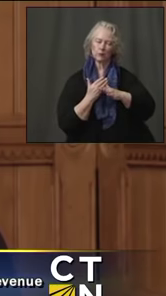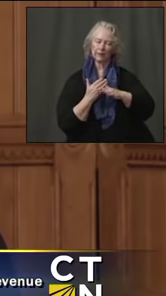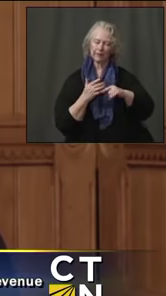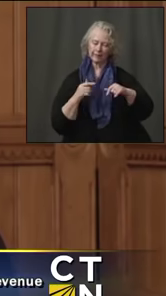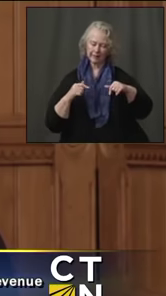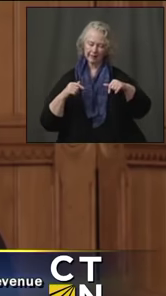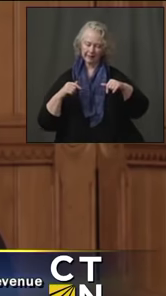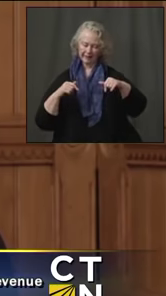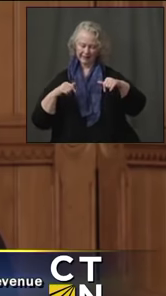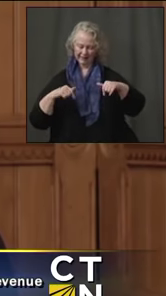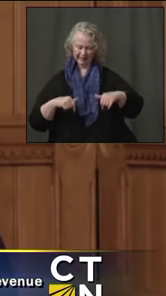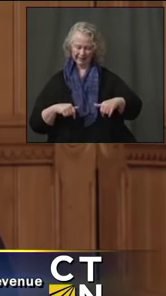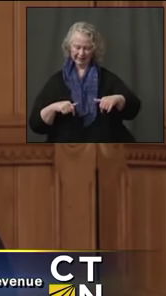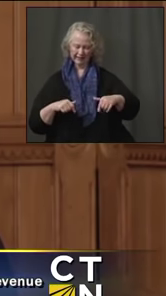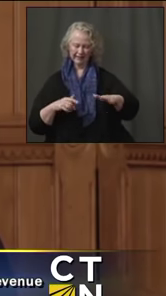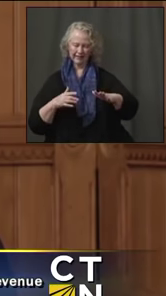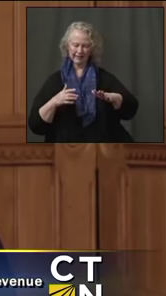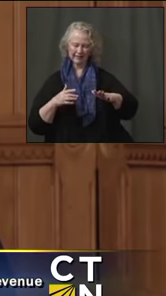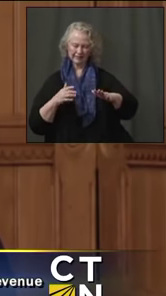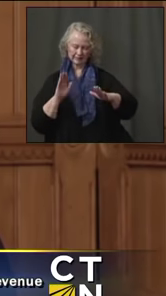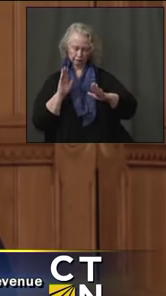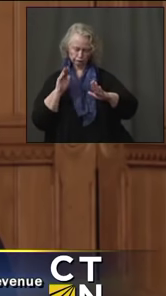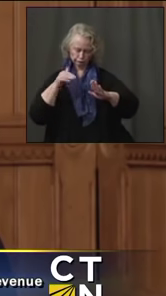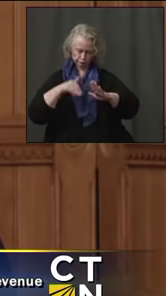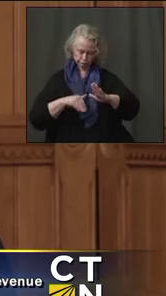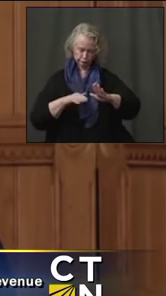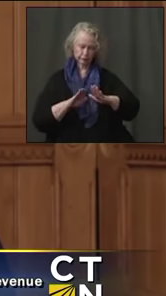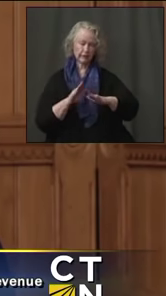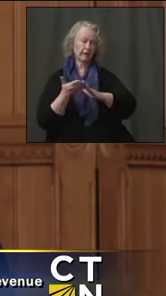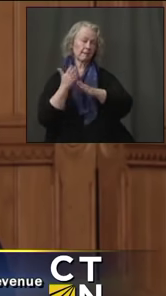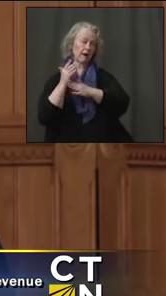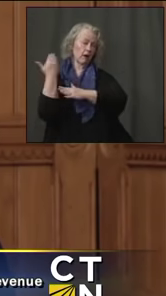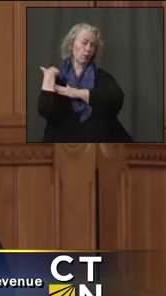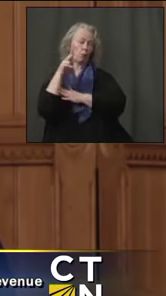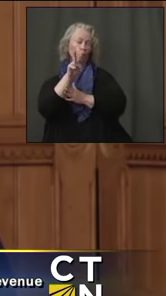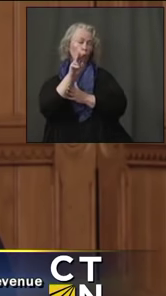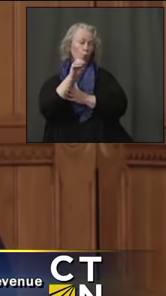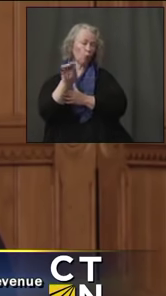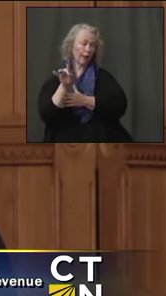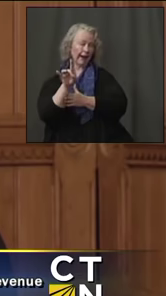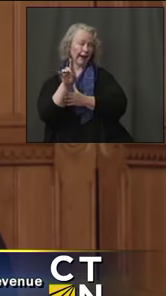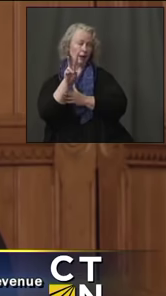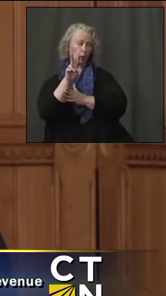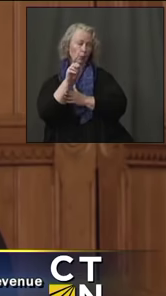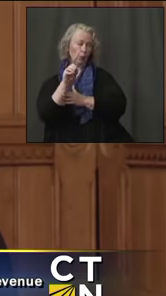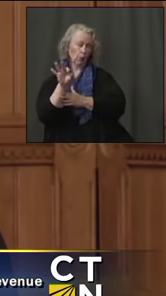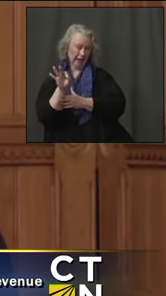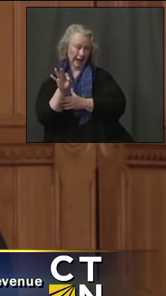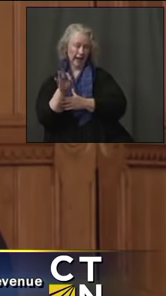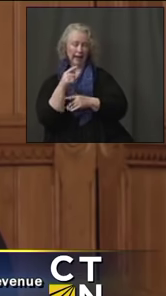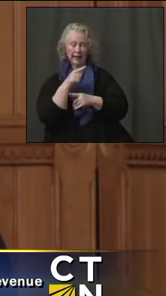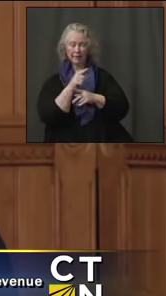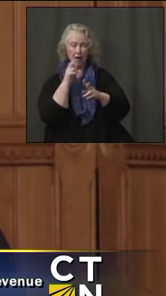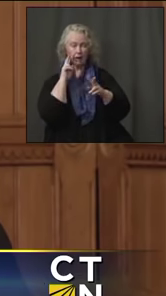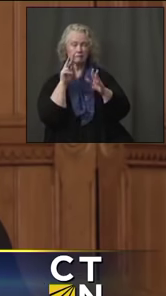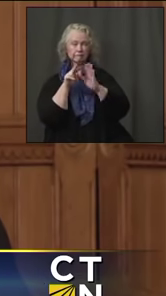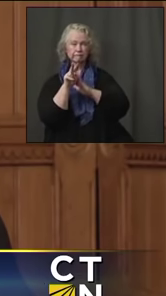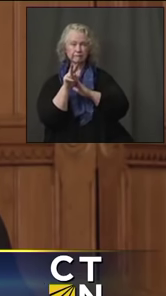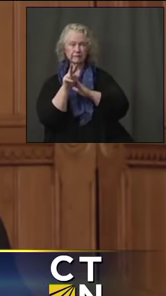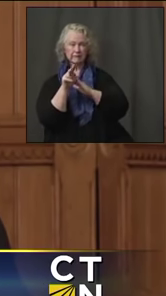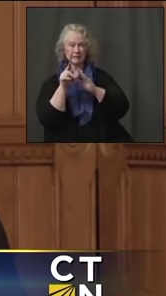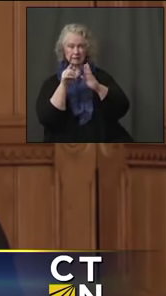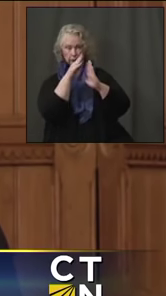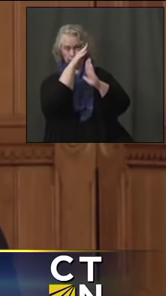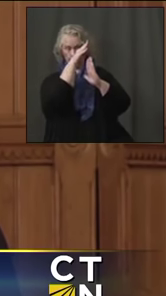this current small downturn, I'm going to call it, as compared to 2008, 2009, as you know, the economists project as V-shaped.